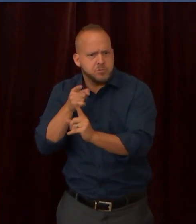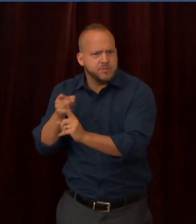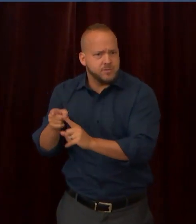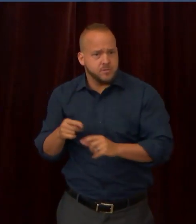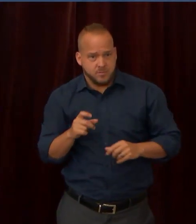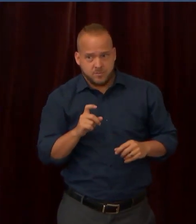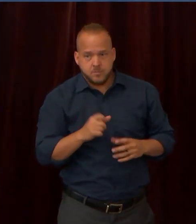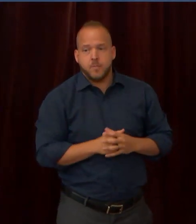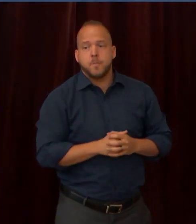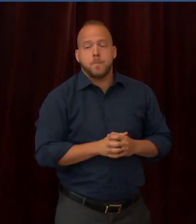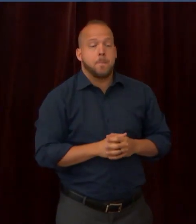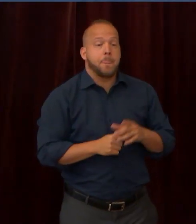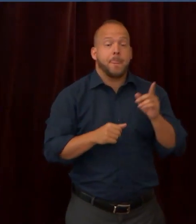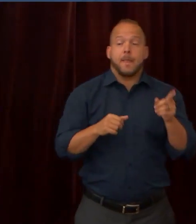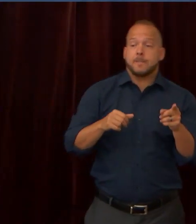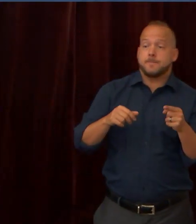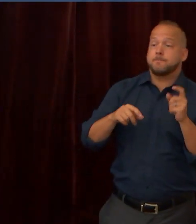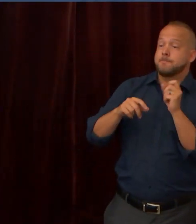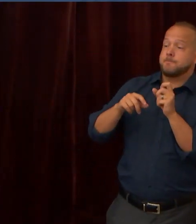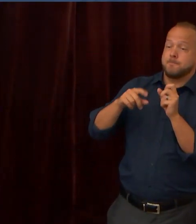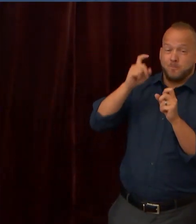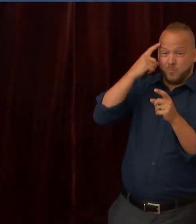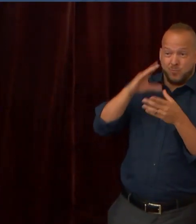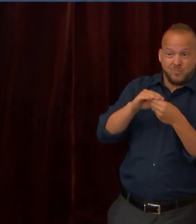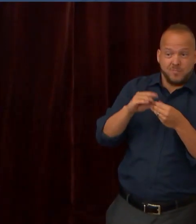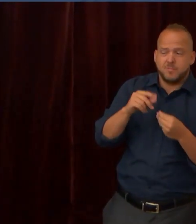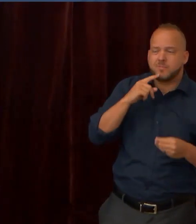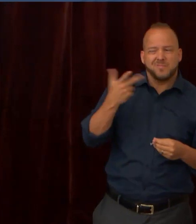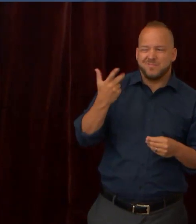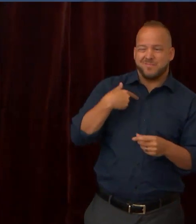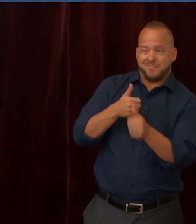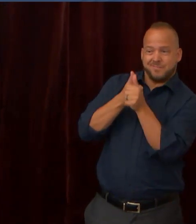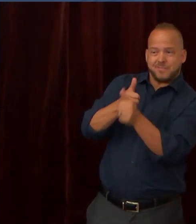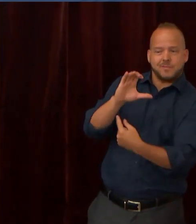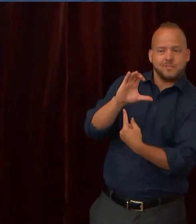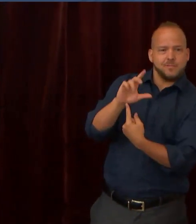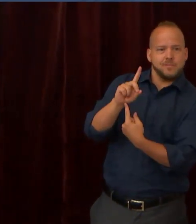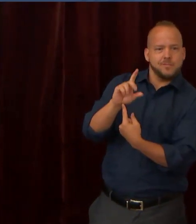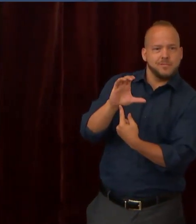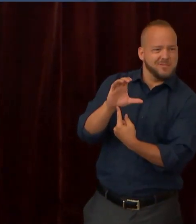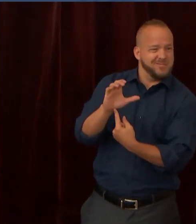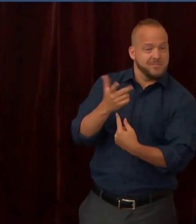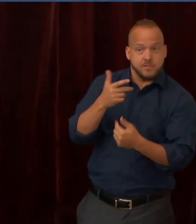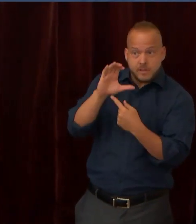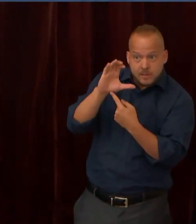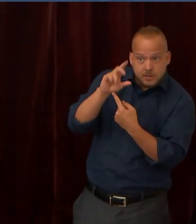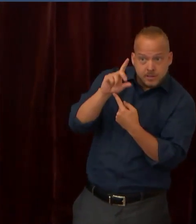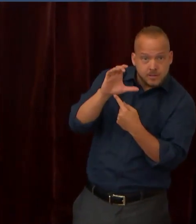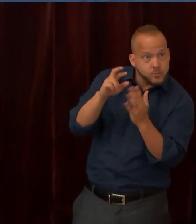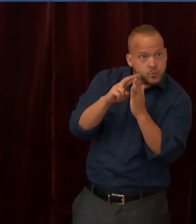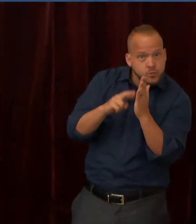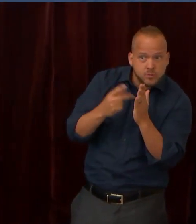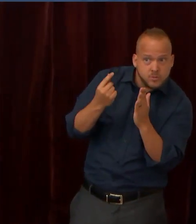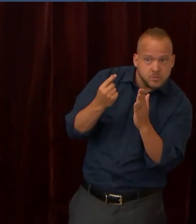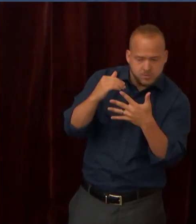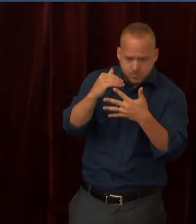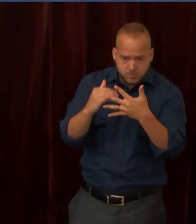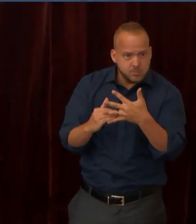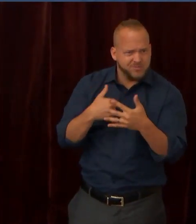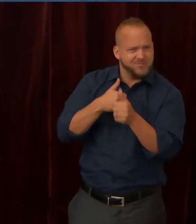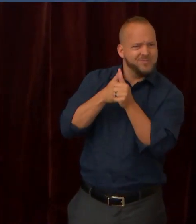than 10 infections. And so once that criteria is met, then yes, there is this application process that gives